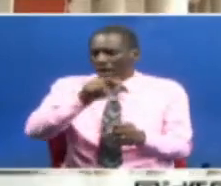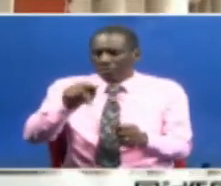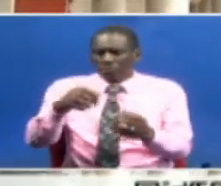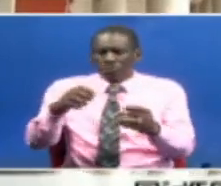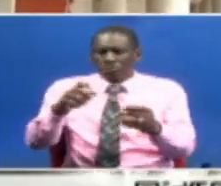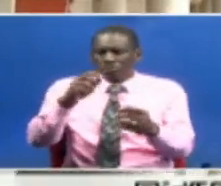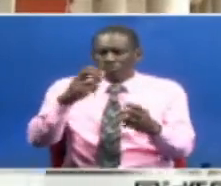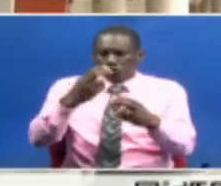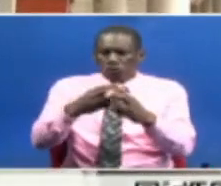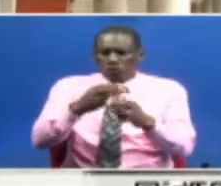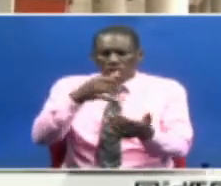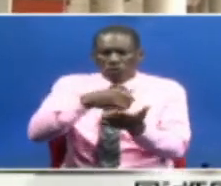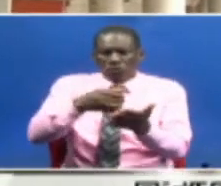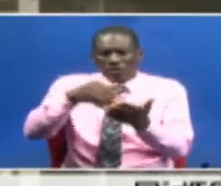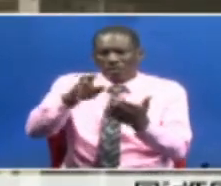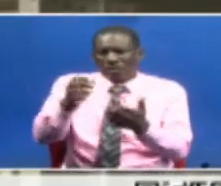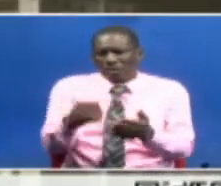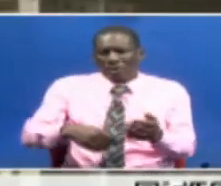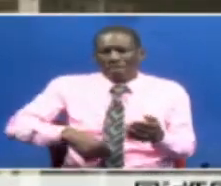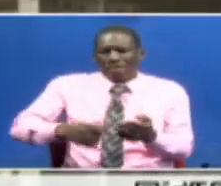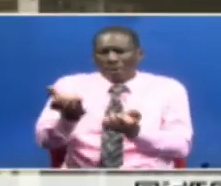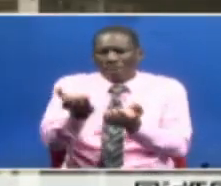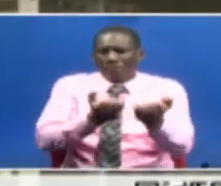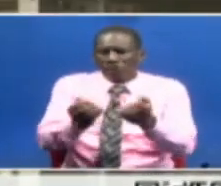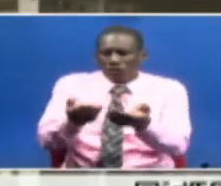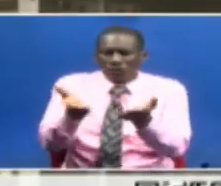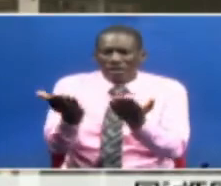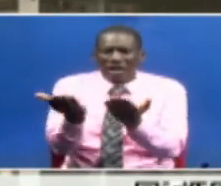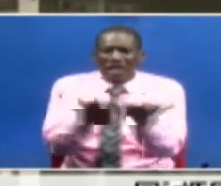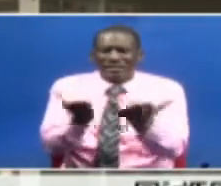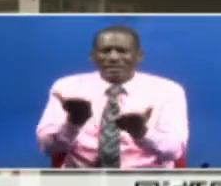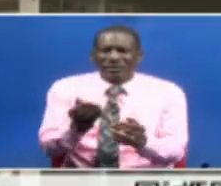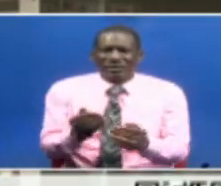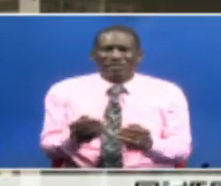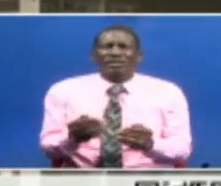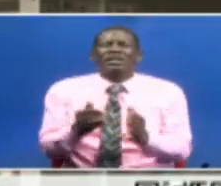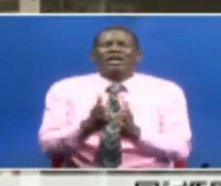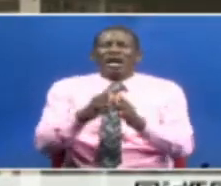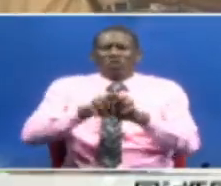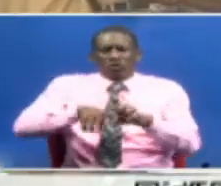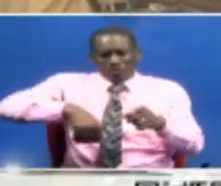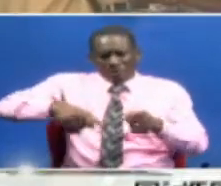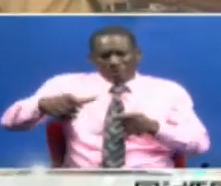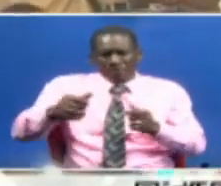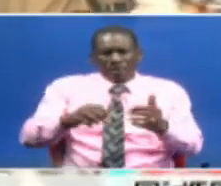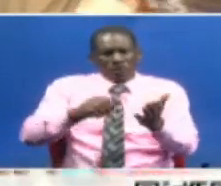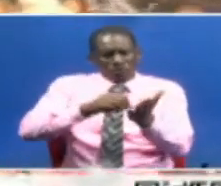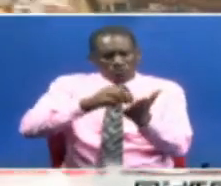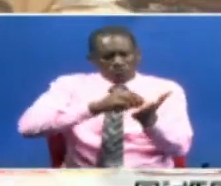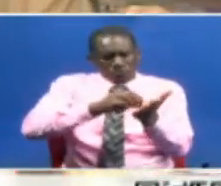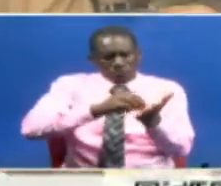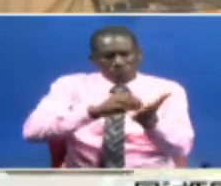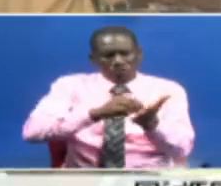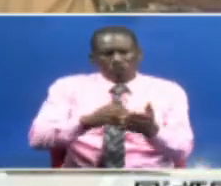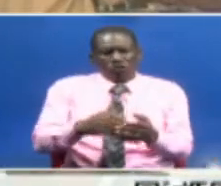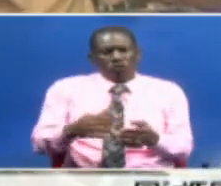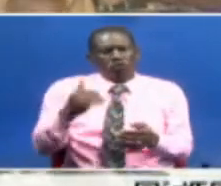comprise sending money, paying businesses for goods and services obtained, as well as purchase of airtime, among others.